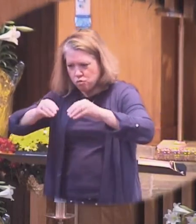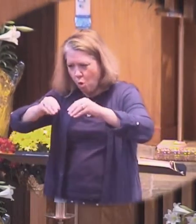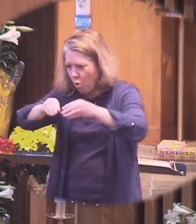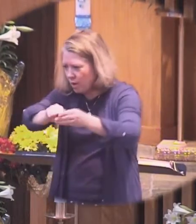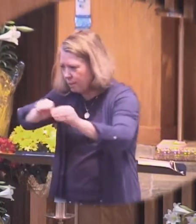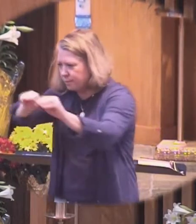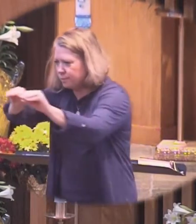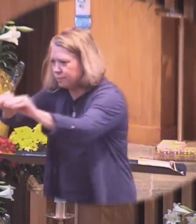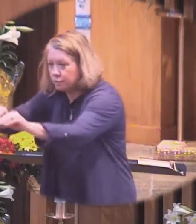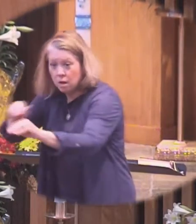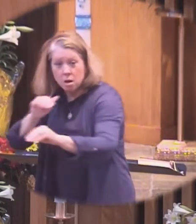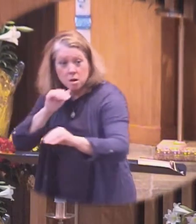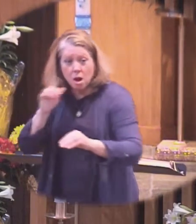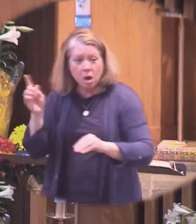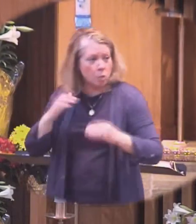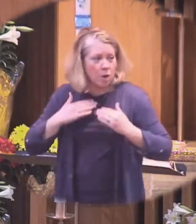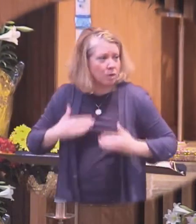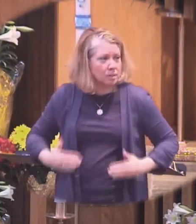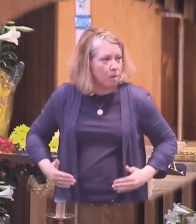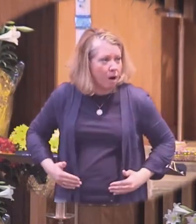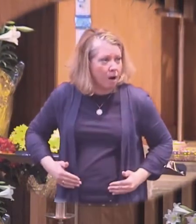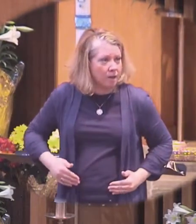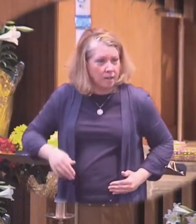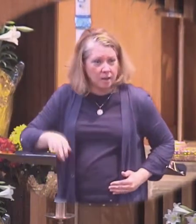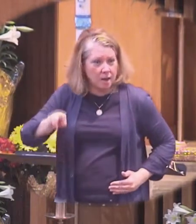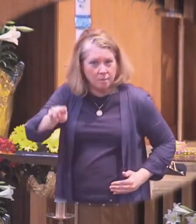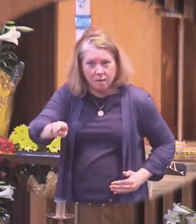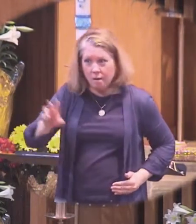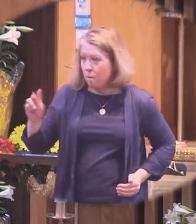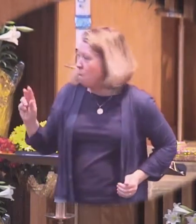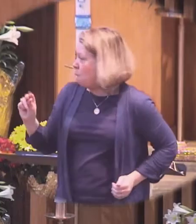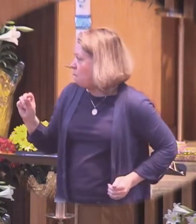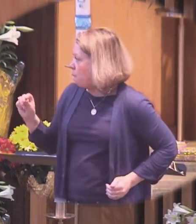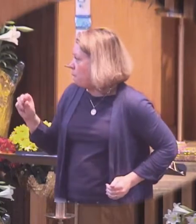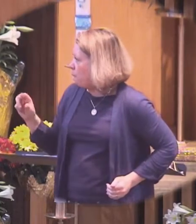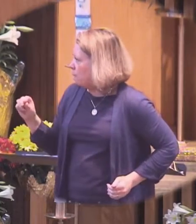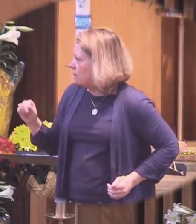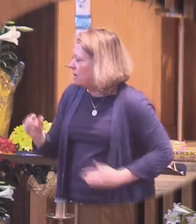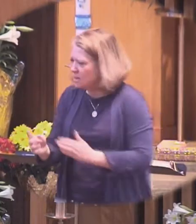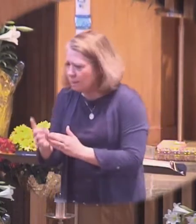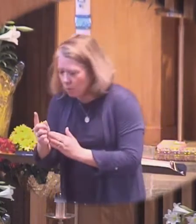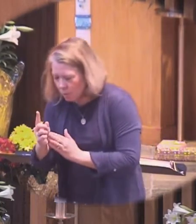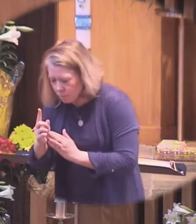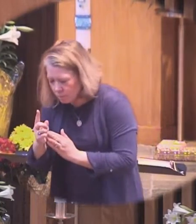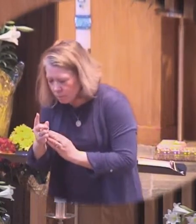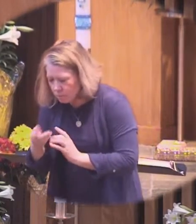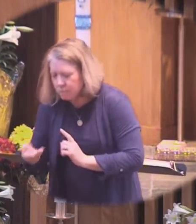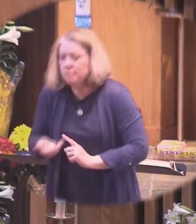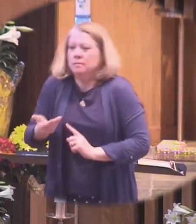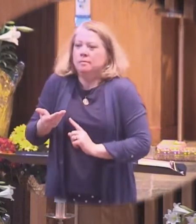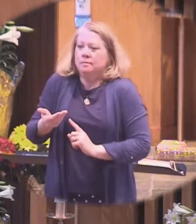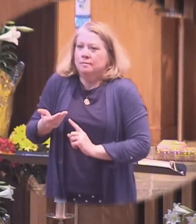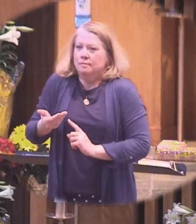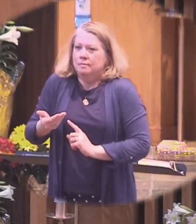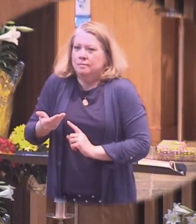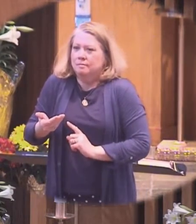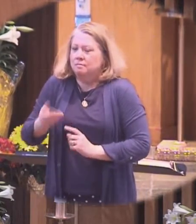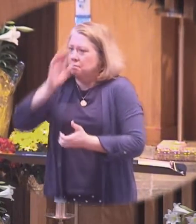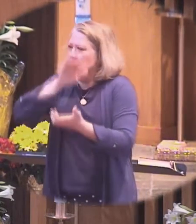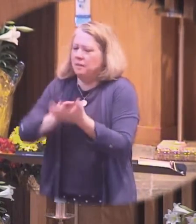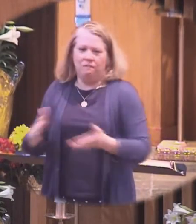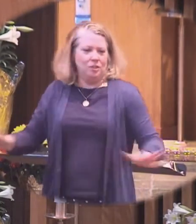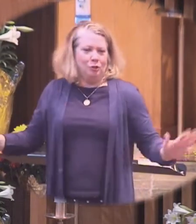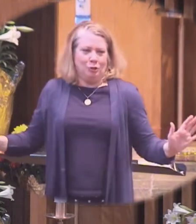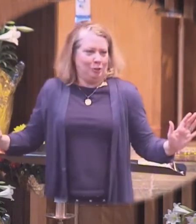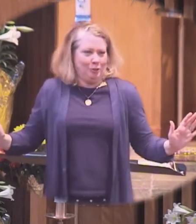where Jesus was laying. And in that moment, we're told that he believes. I always think,